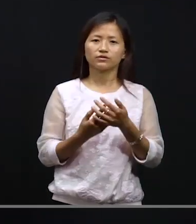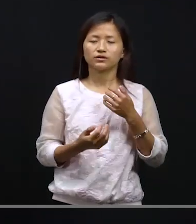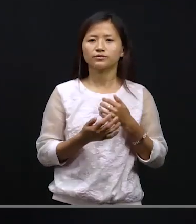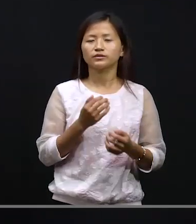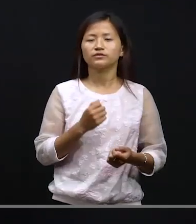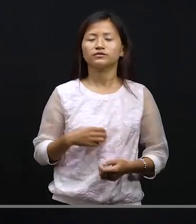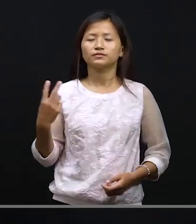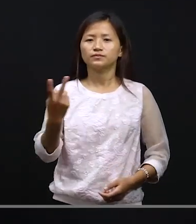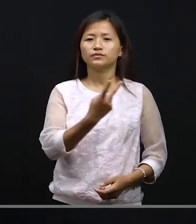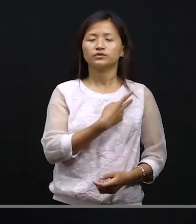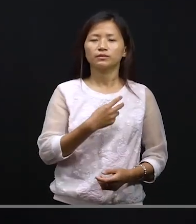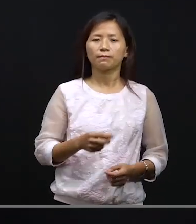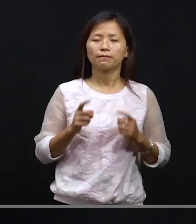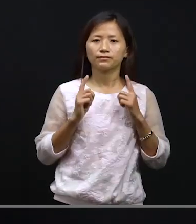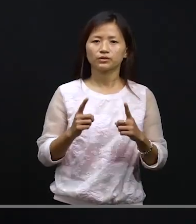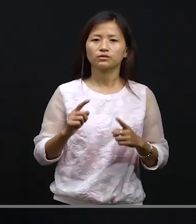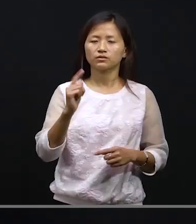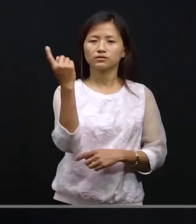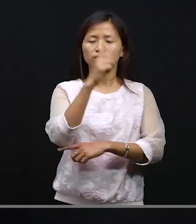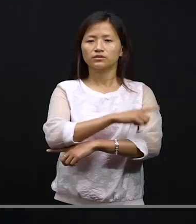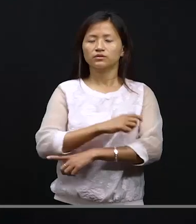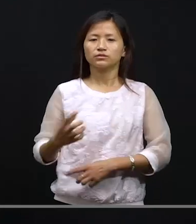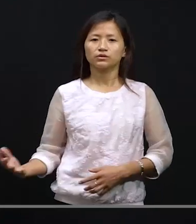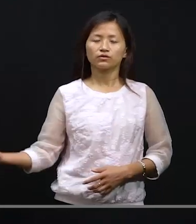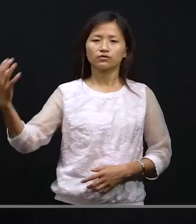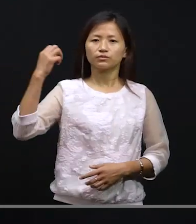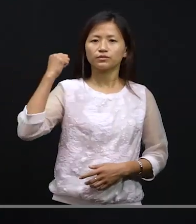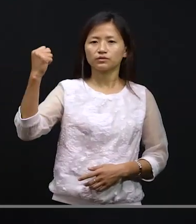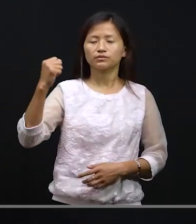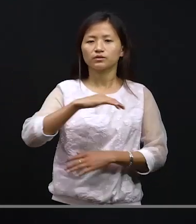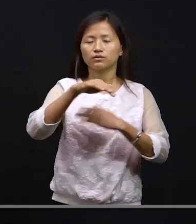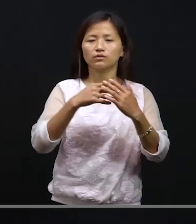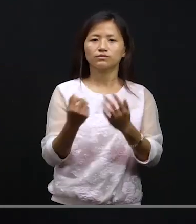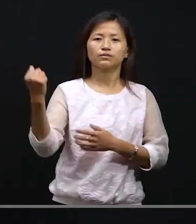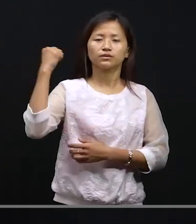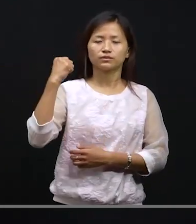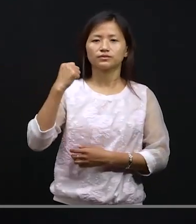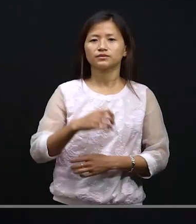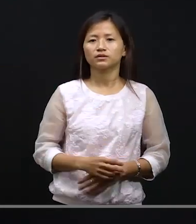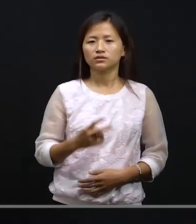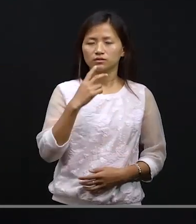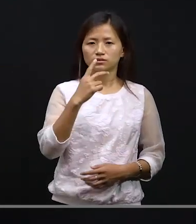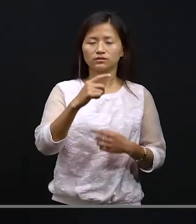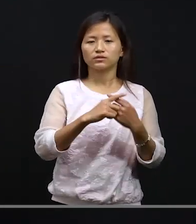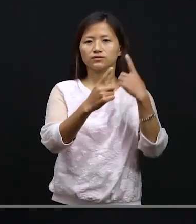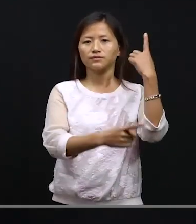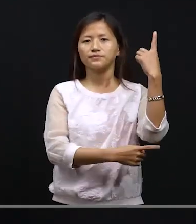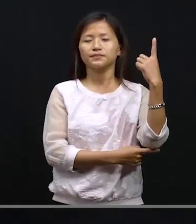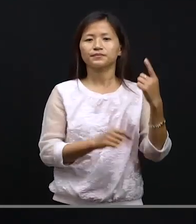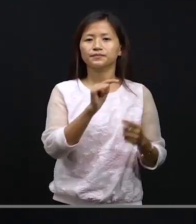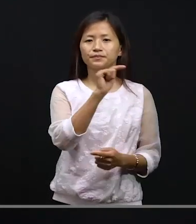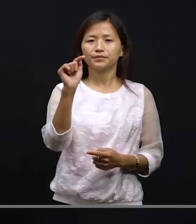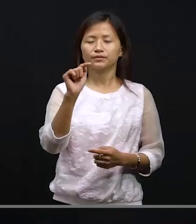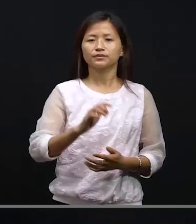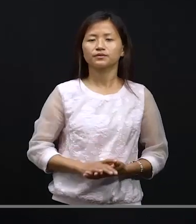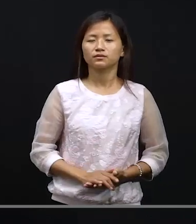day we will be overpowered by our own power again. And in the second paragraph, we also saw that wealth is